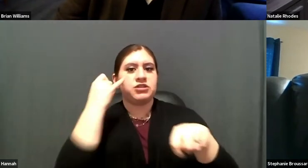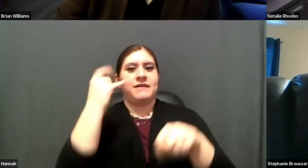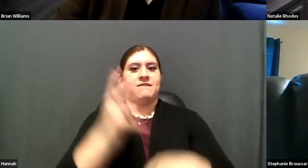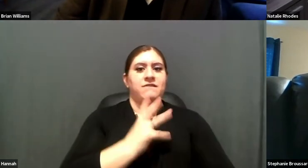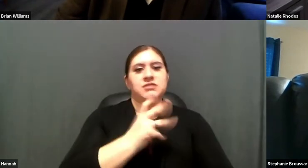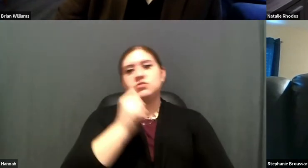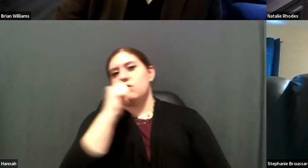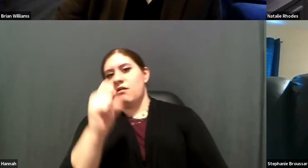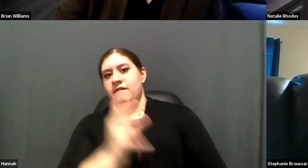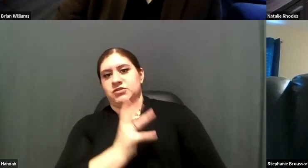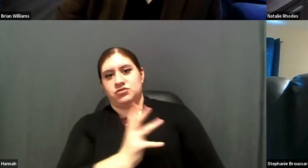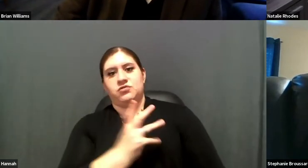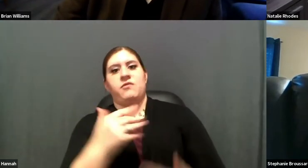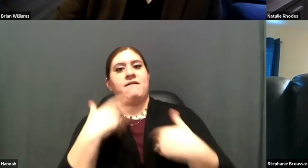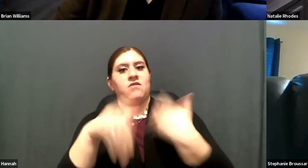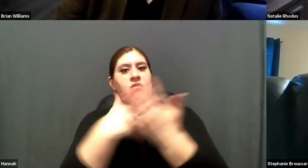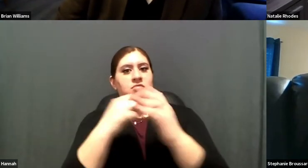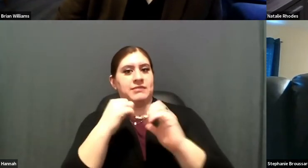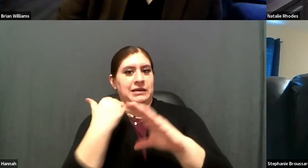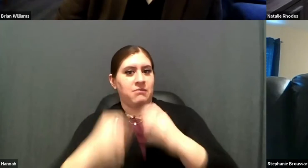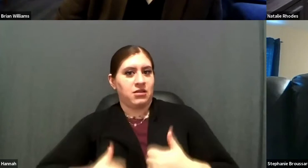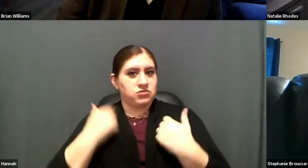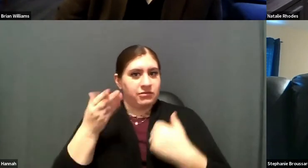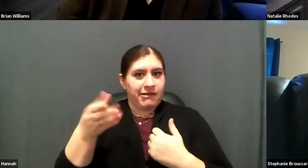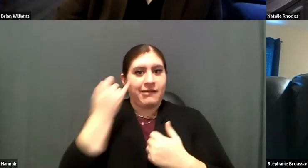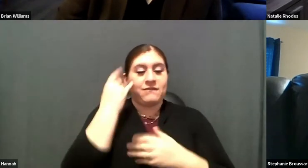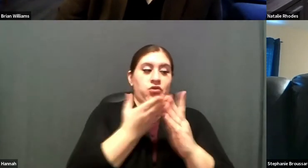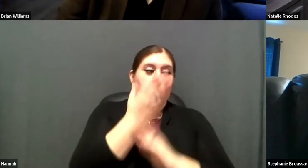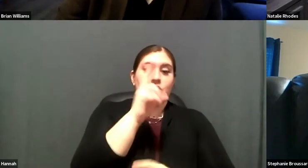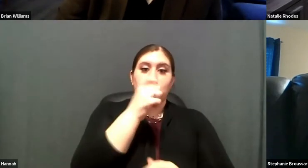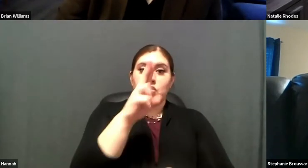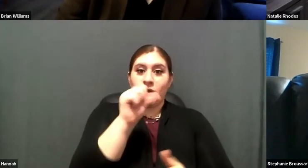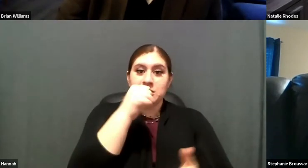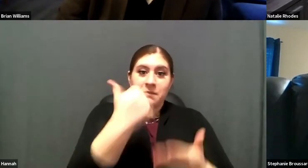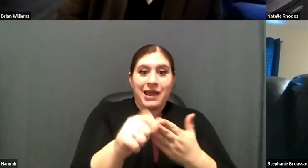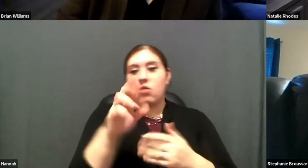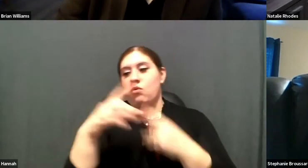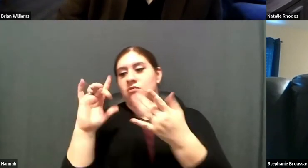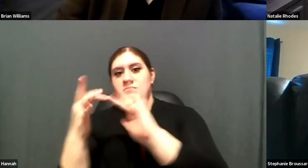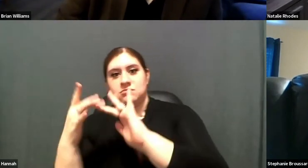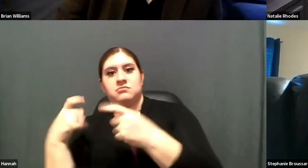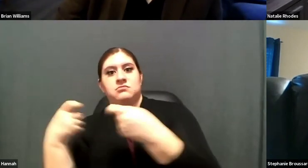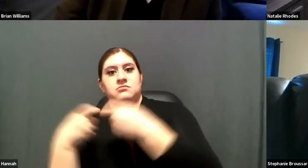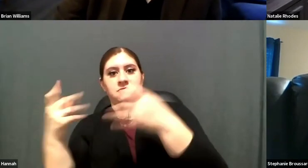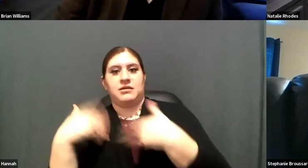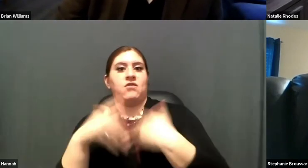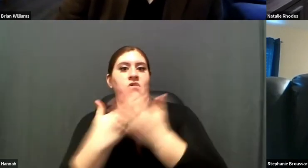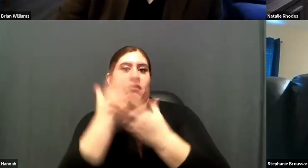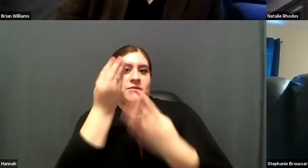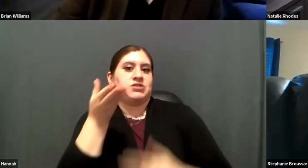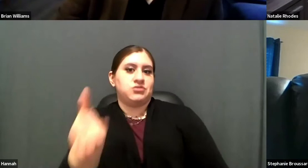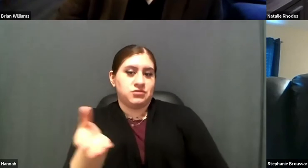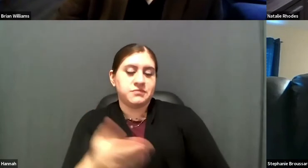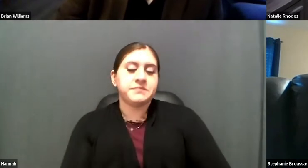or unofficially, if you want to do it through US mail, if you want to do it electronically, we have all that information available on